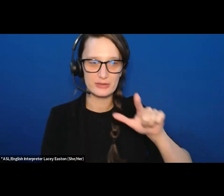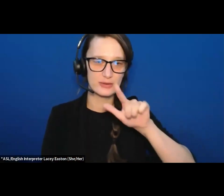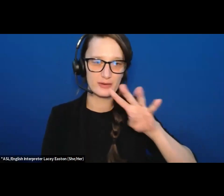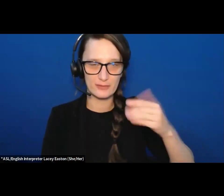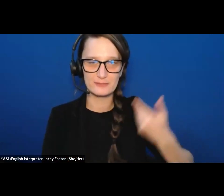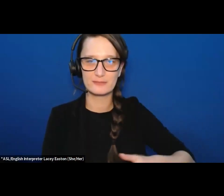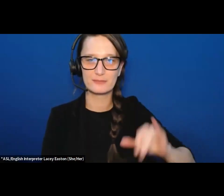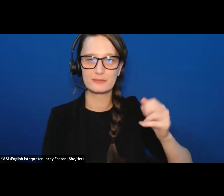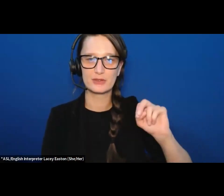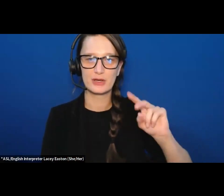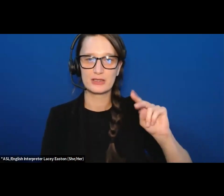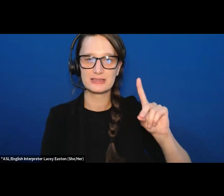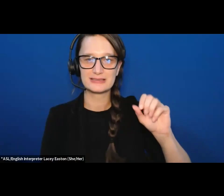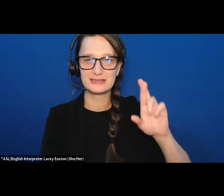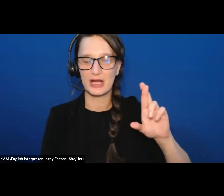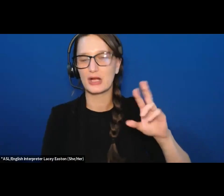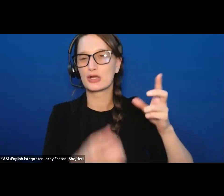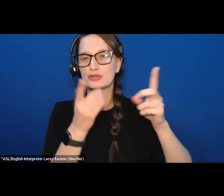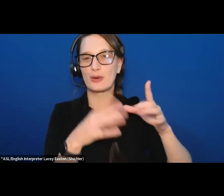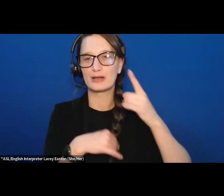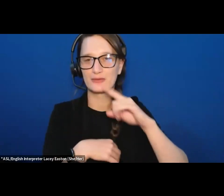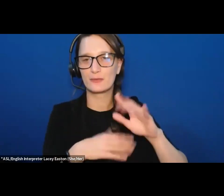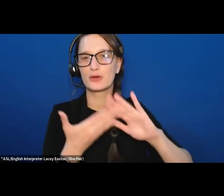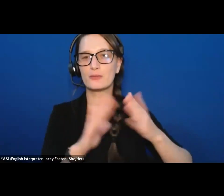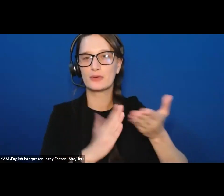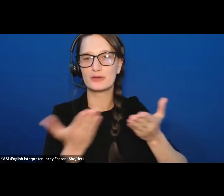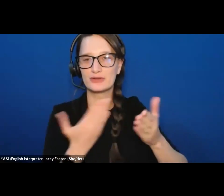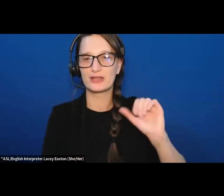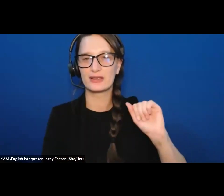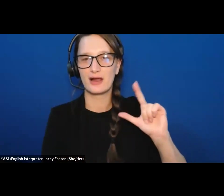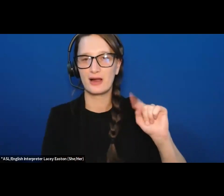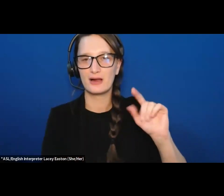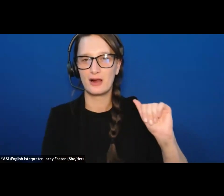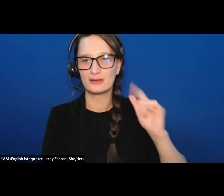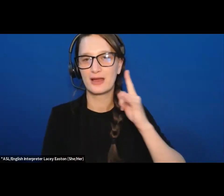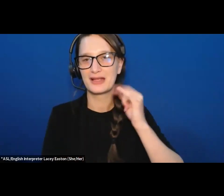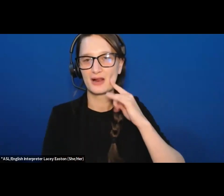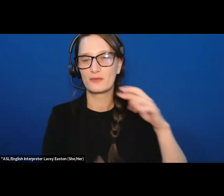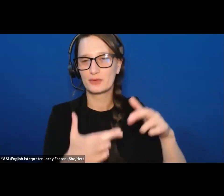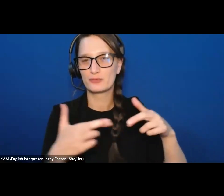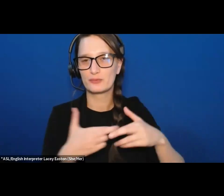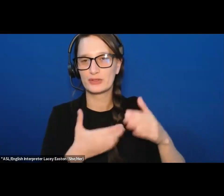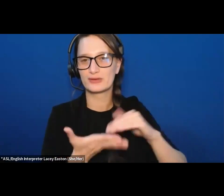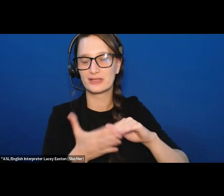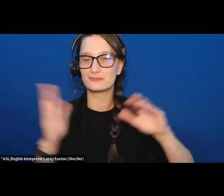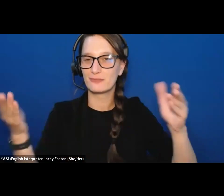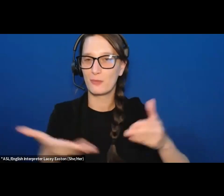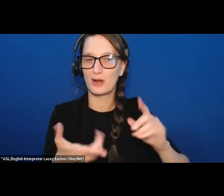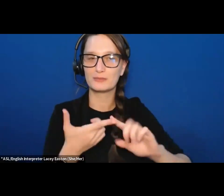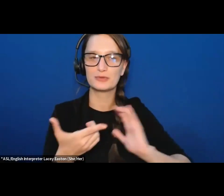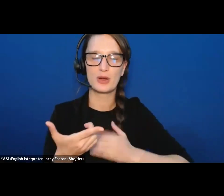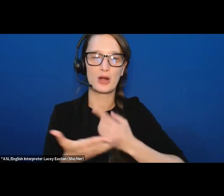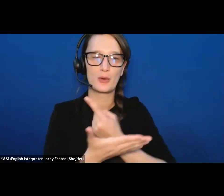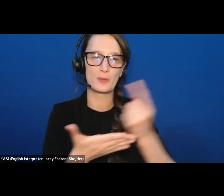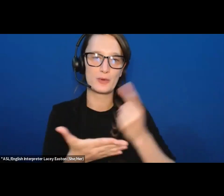of Community Services at Alta California Regional Center, welcoming you to our weekly service provider meeting. As